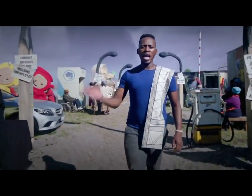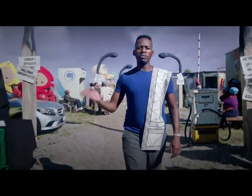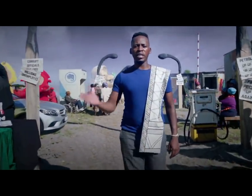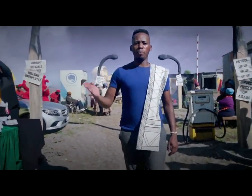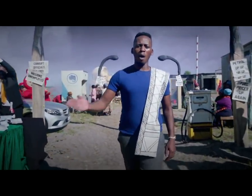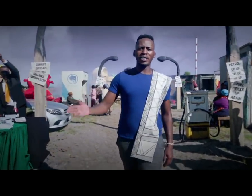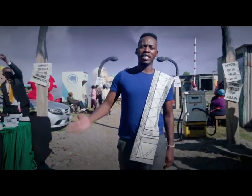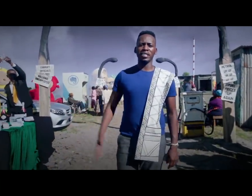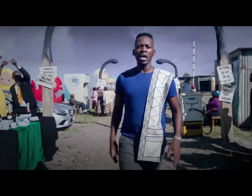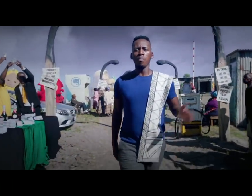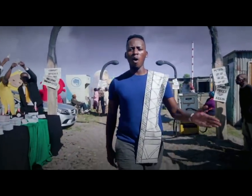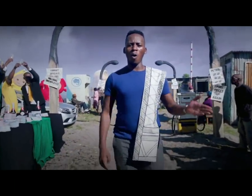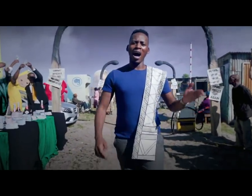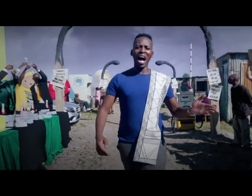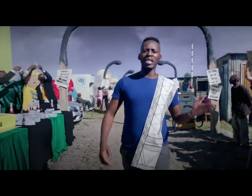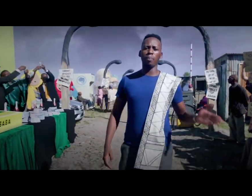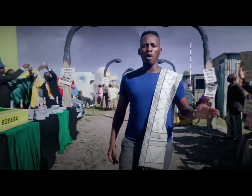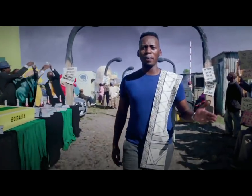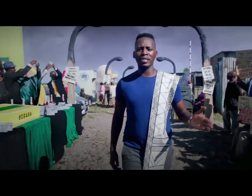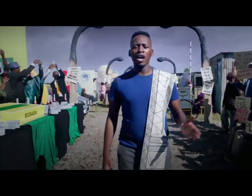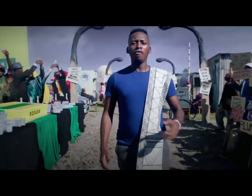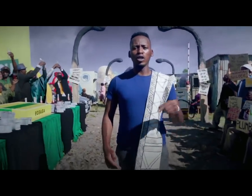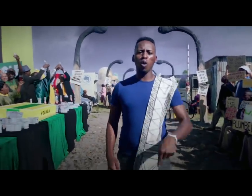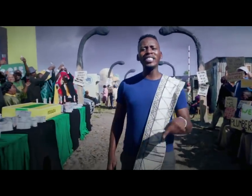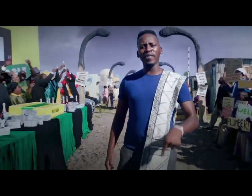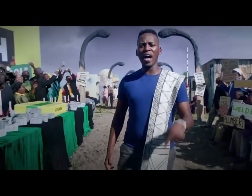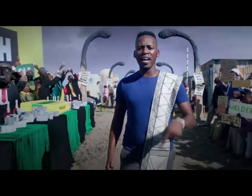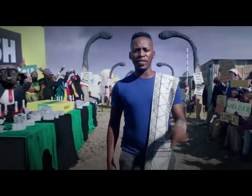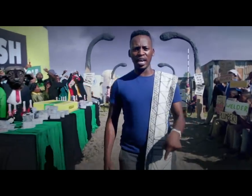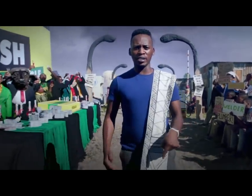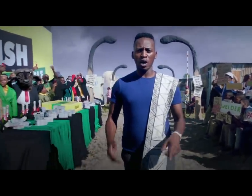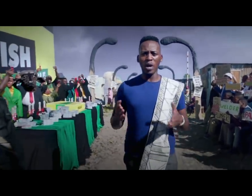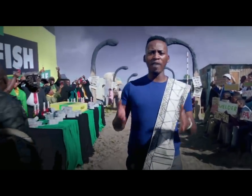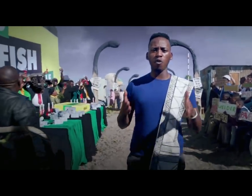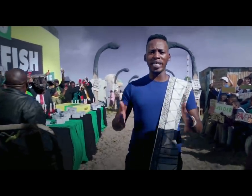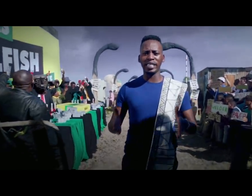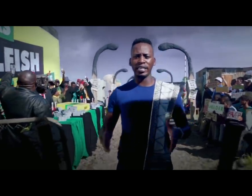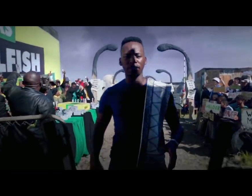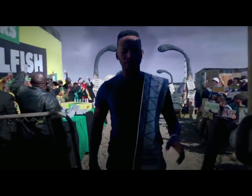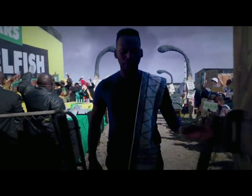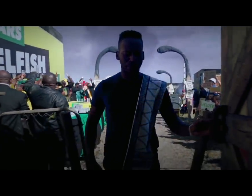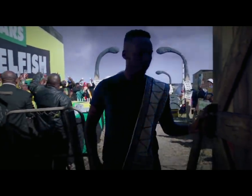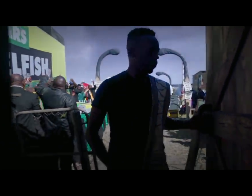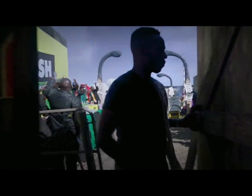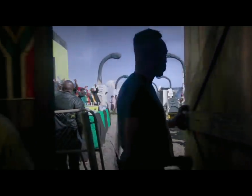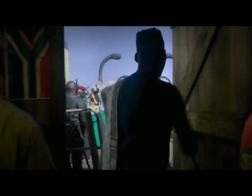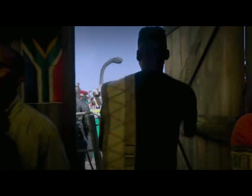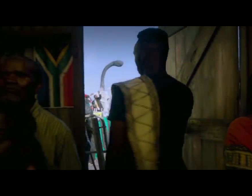More empty promises, more unemployment. For 25 years we have waited.